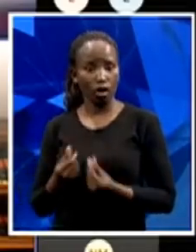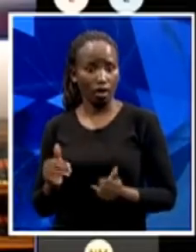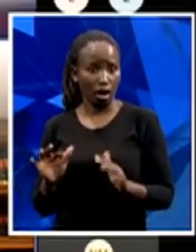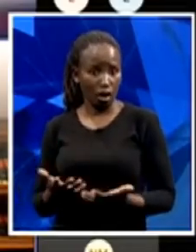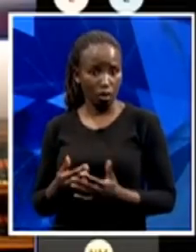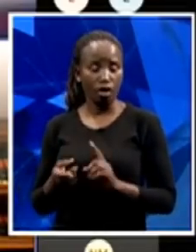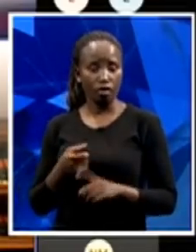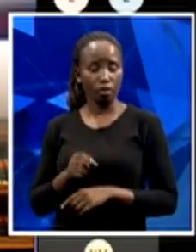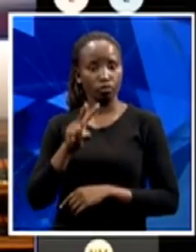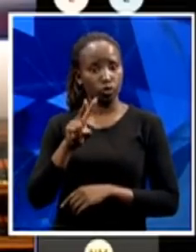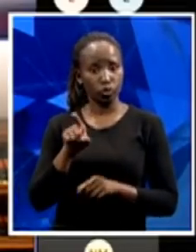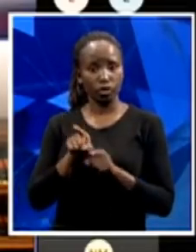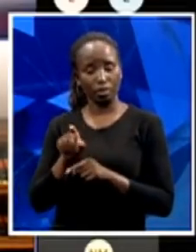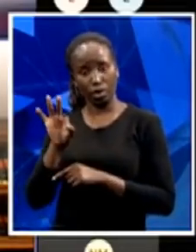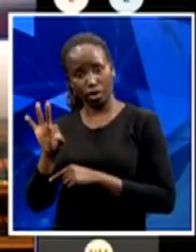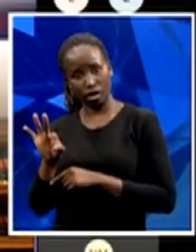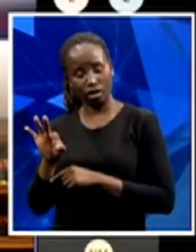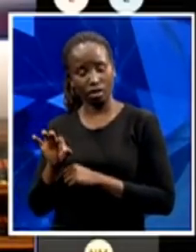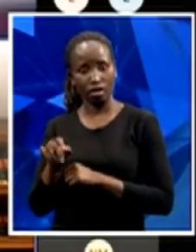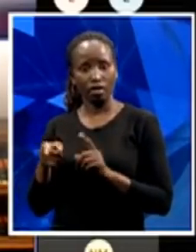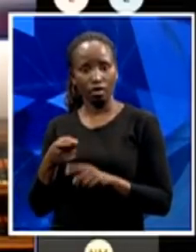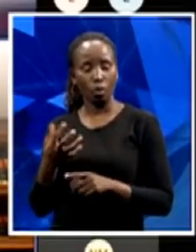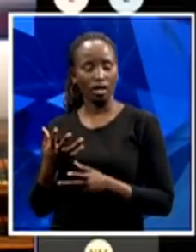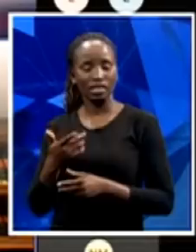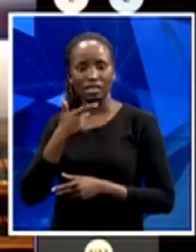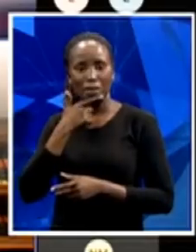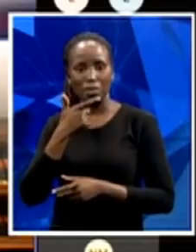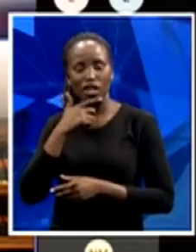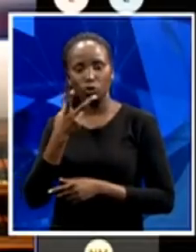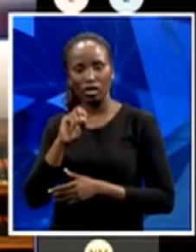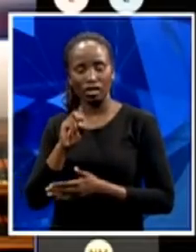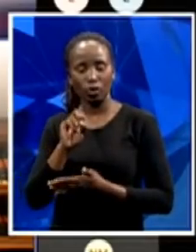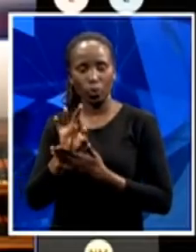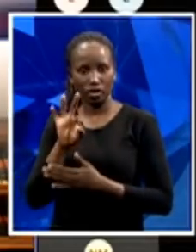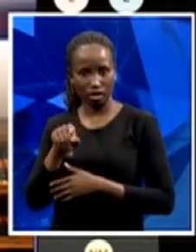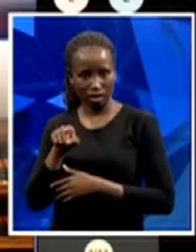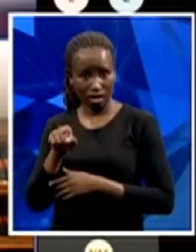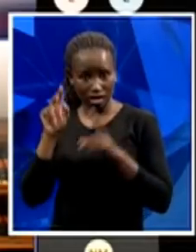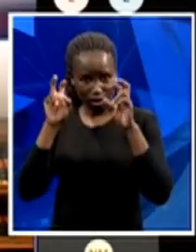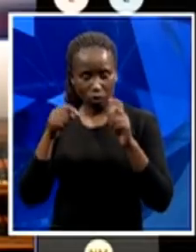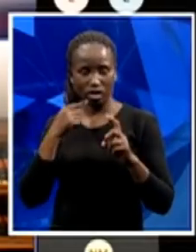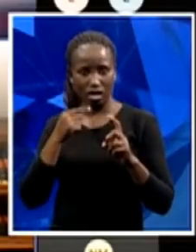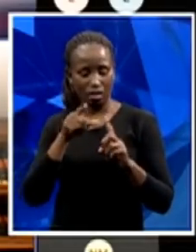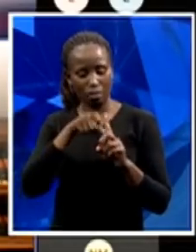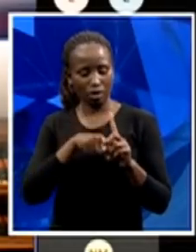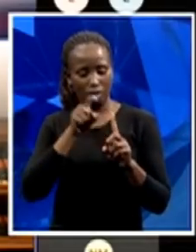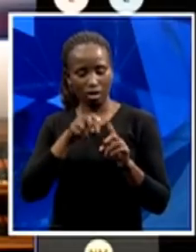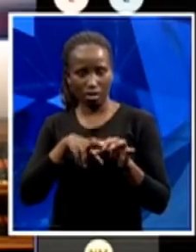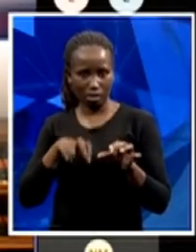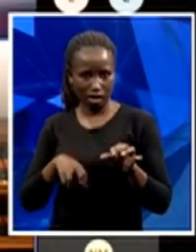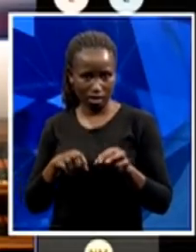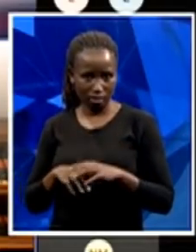December 2017 conference set aside. In addition to the main relief, they also seek ancillary